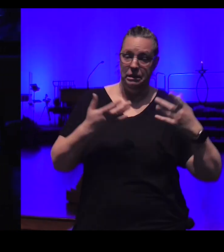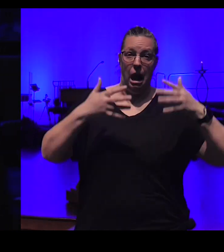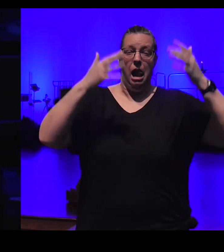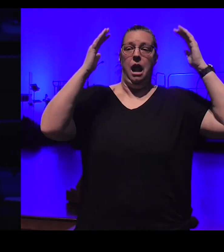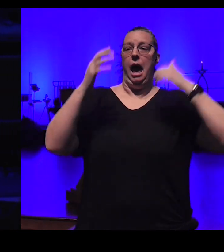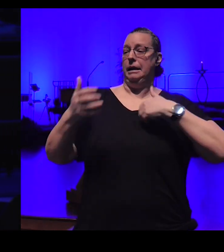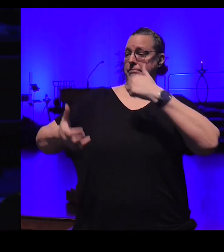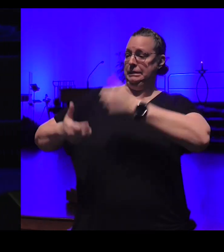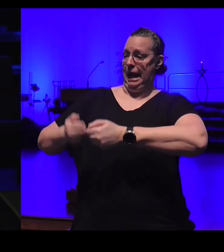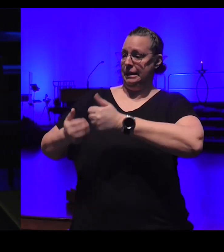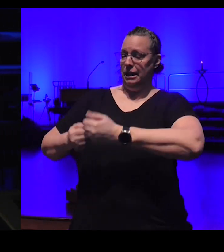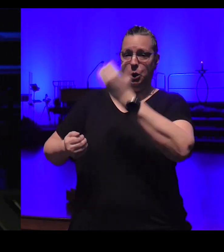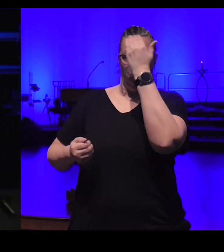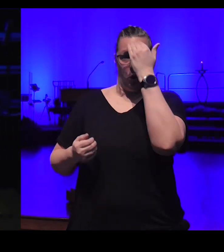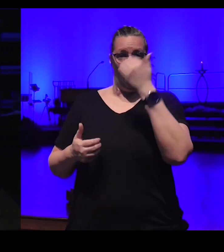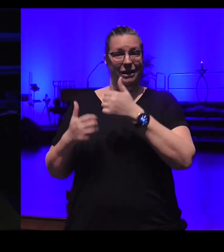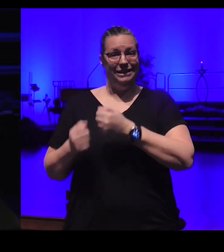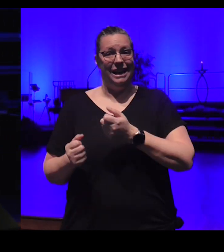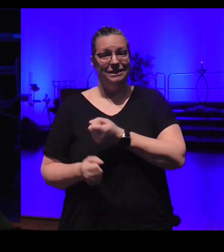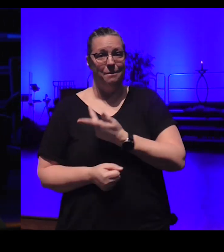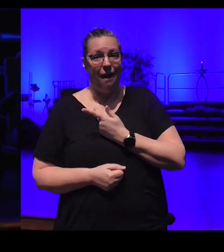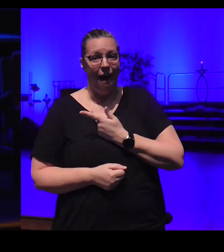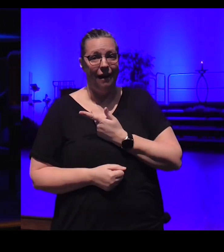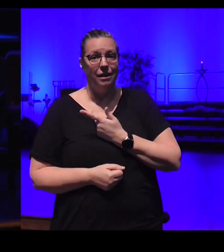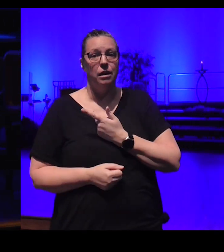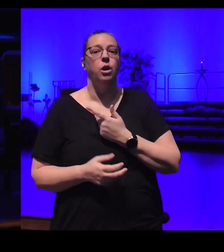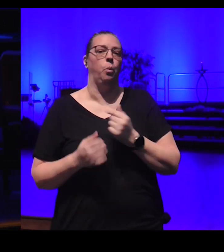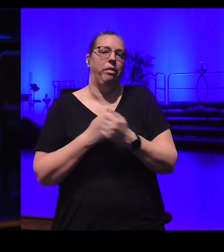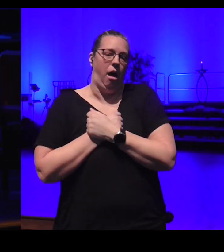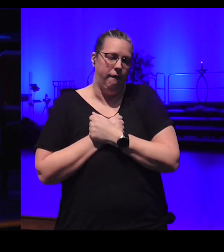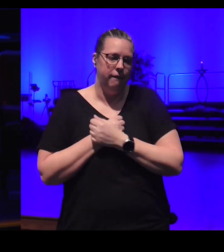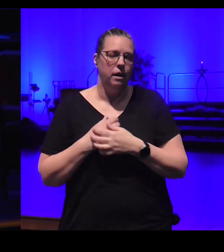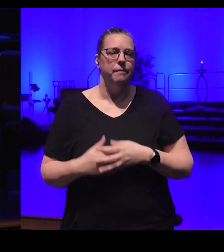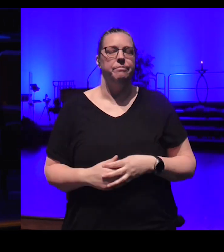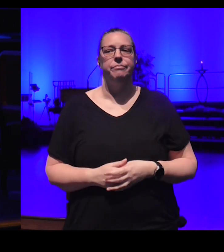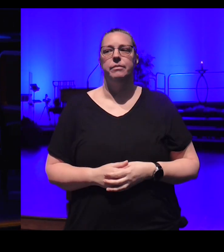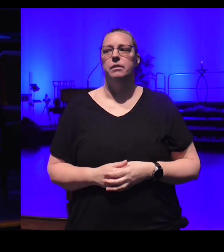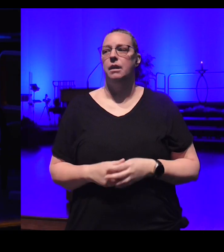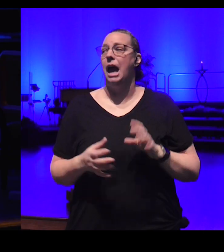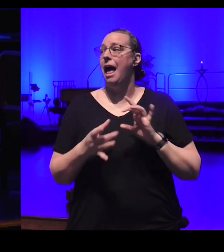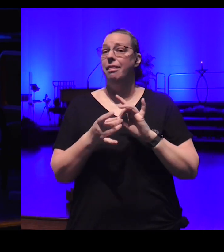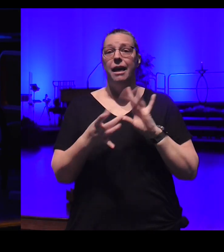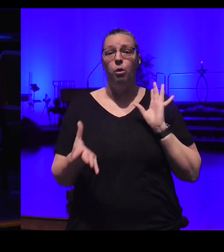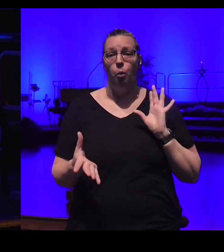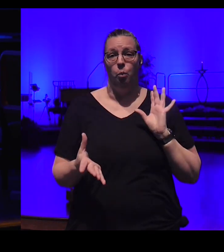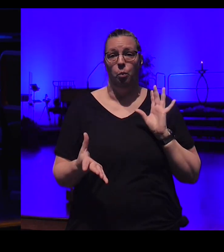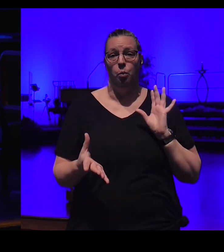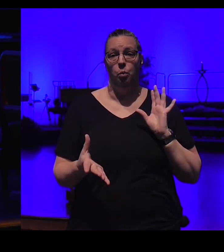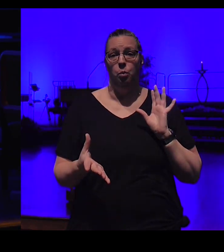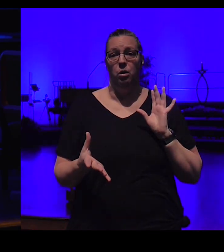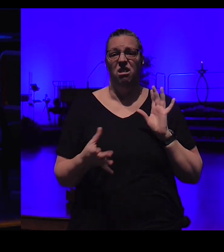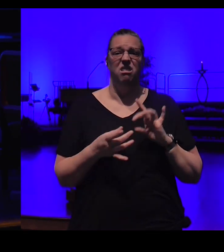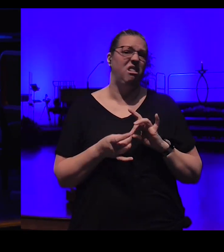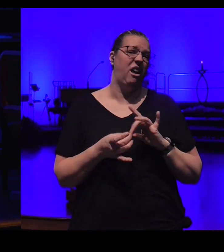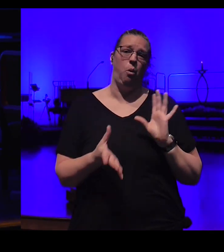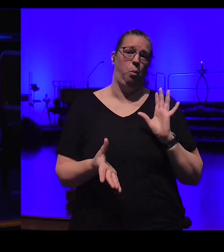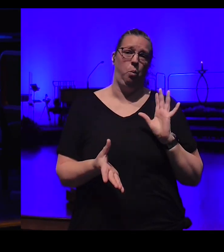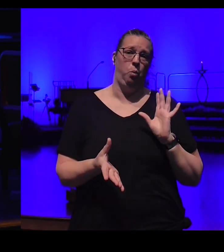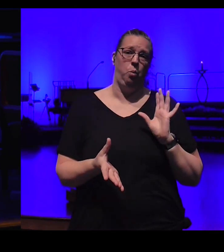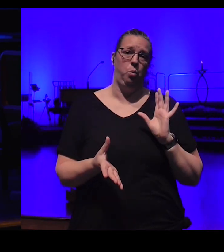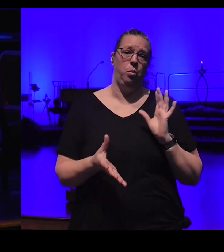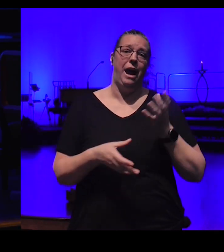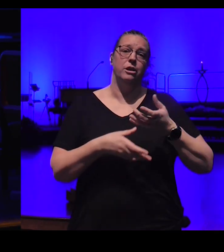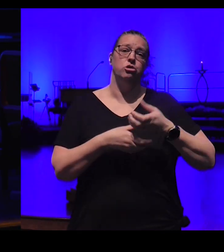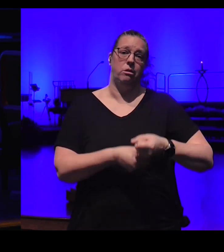mentor, and do you want to know what he texted back? With love, "Let go, Zemirah. Let go